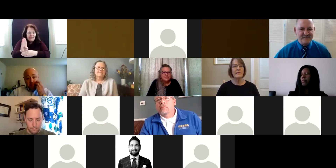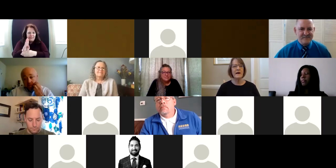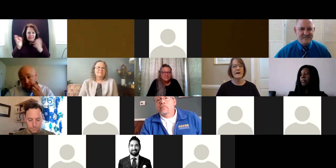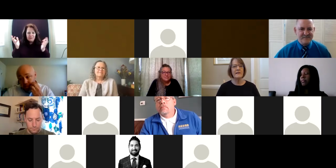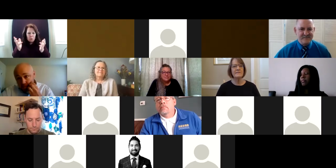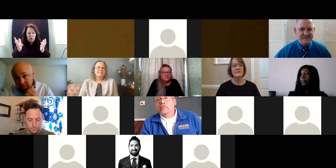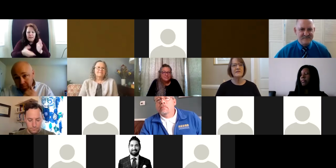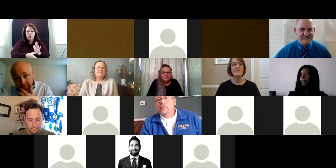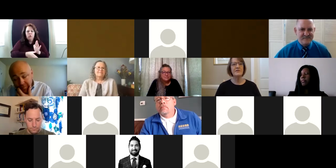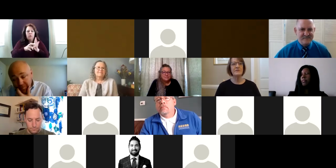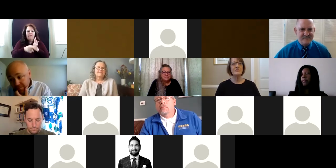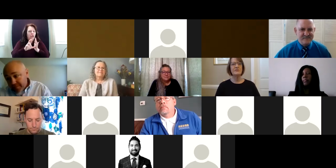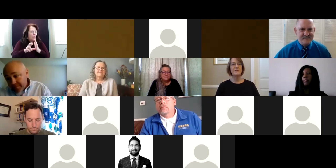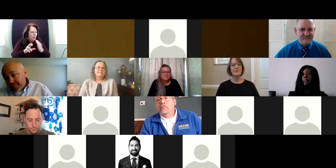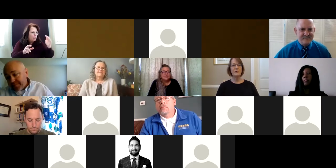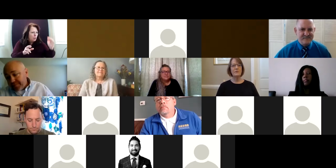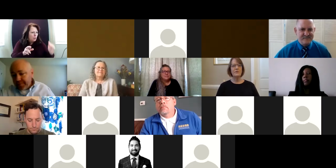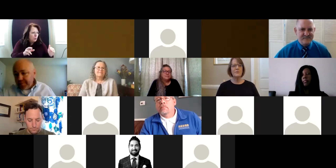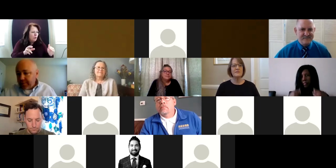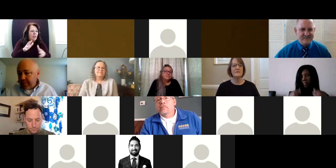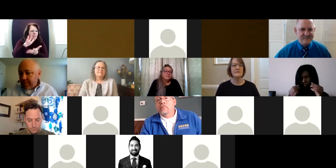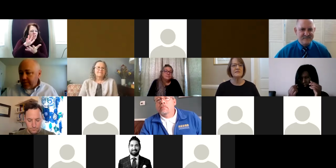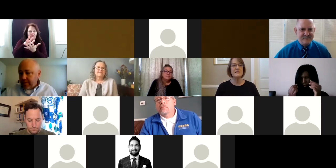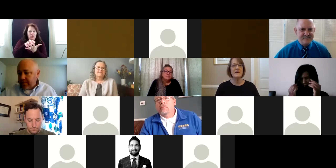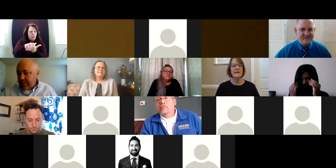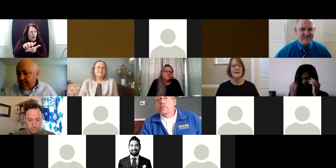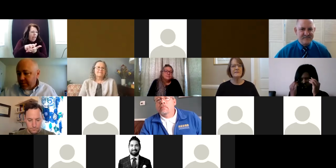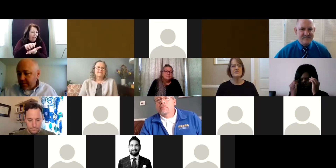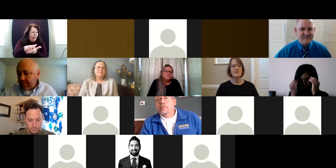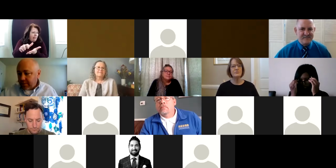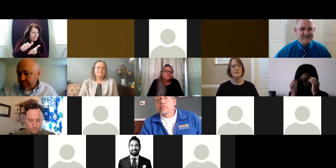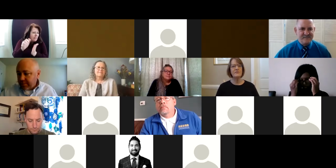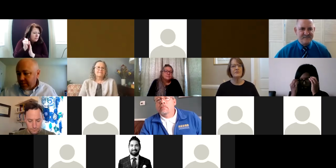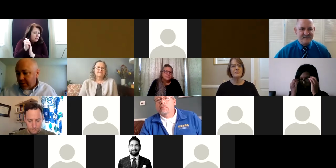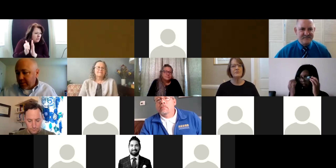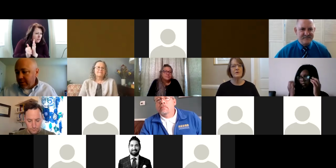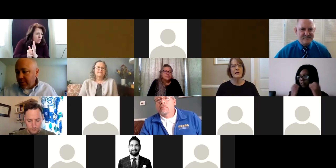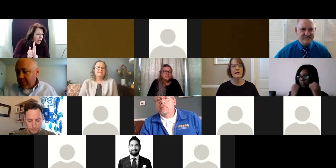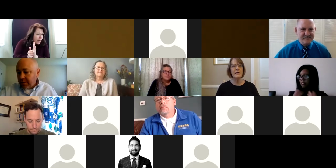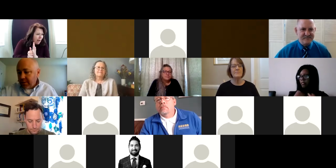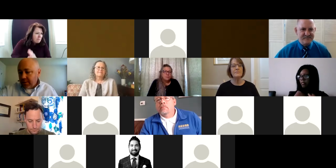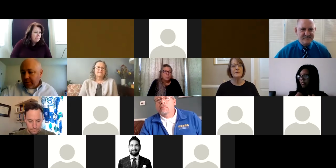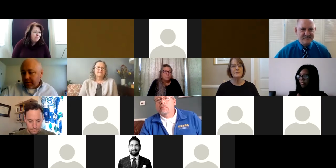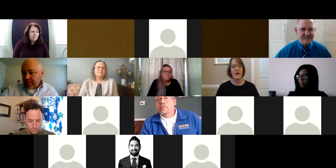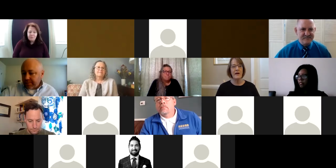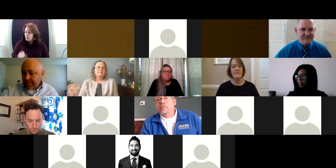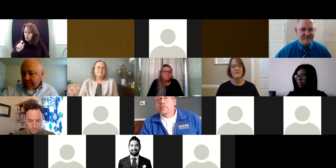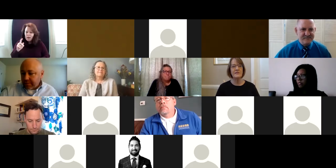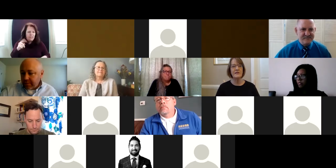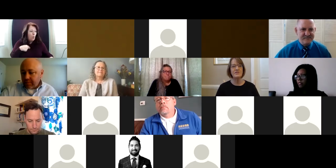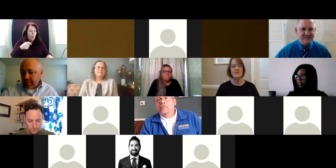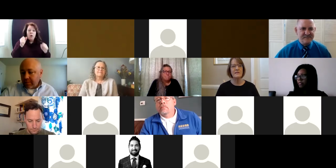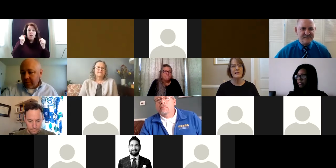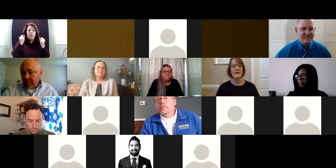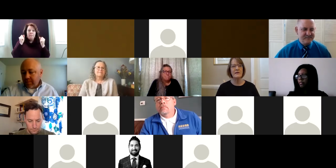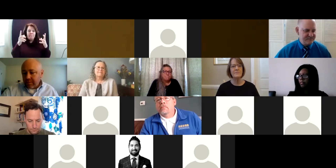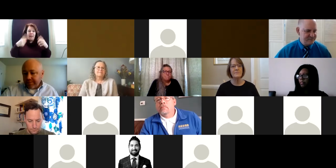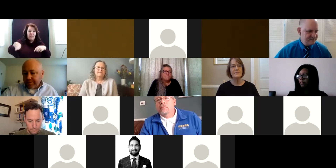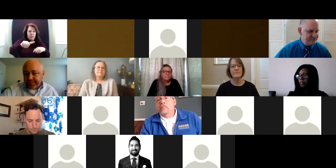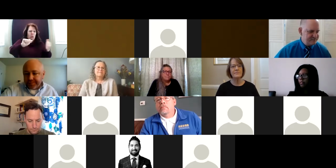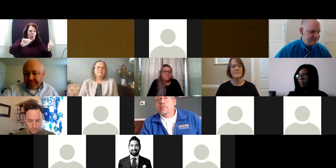Okay, let's see. First order of business is to review the draft